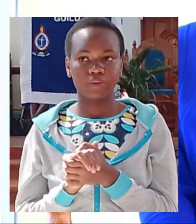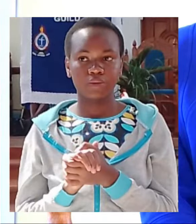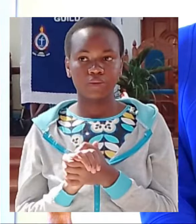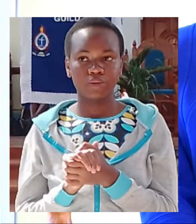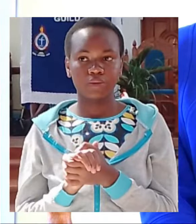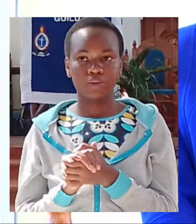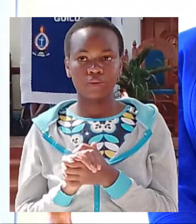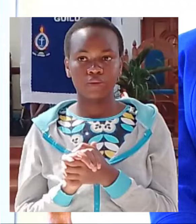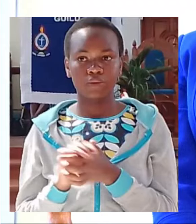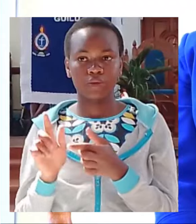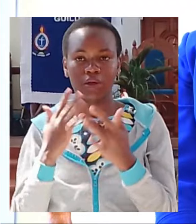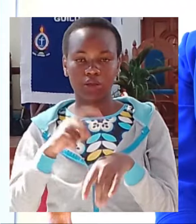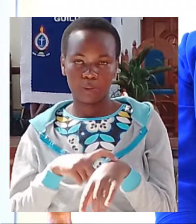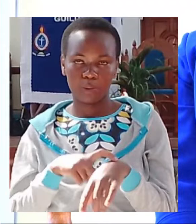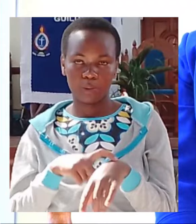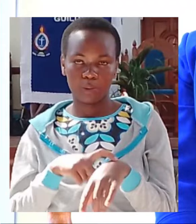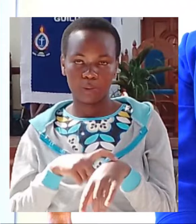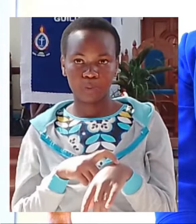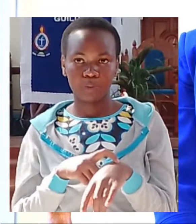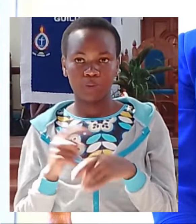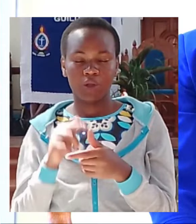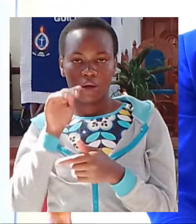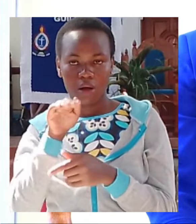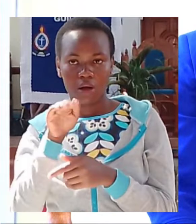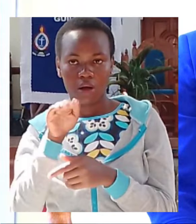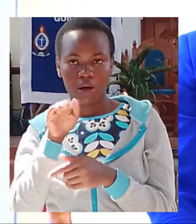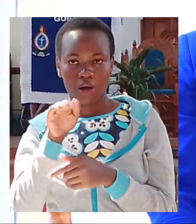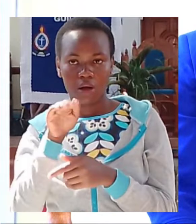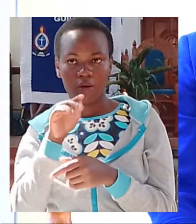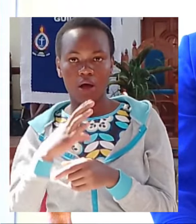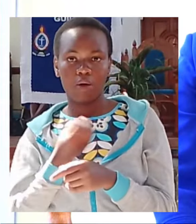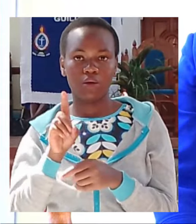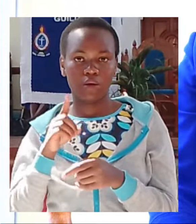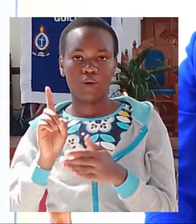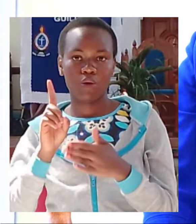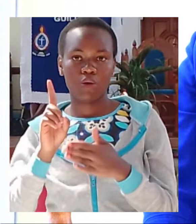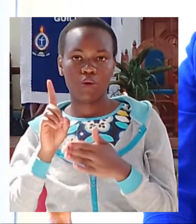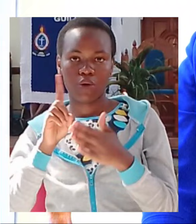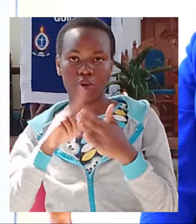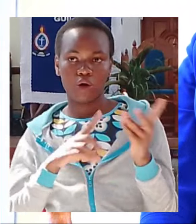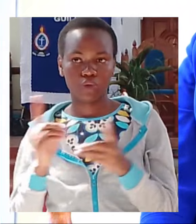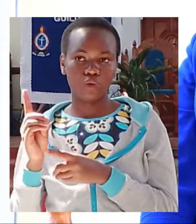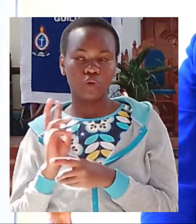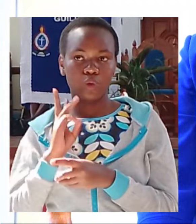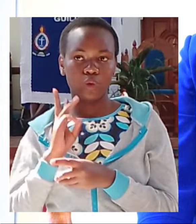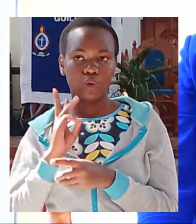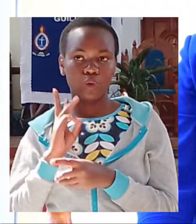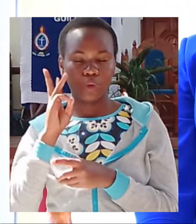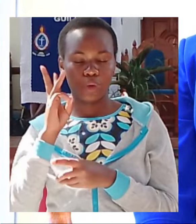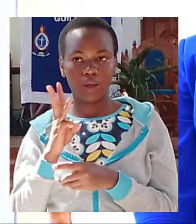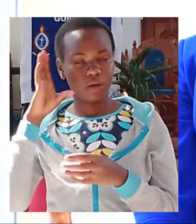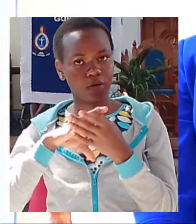it is the high time that we ask ourselves, what do we believe in?